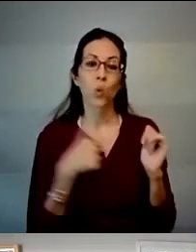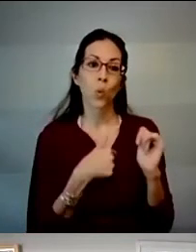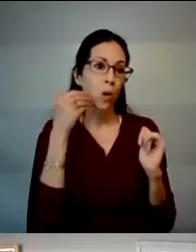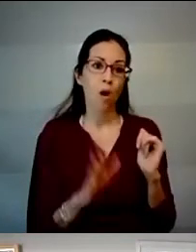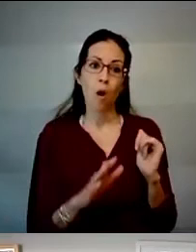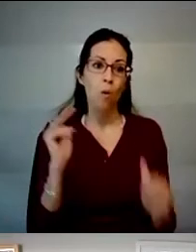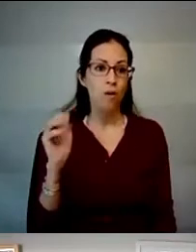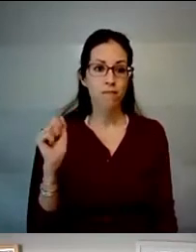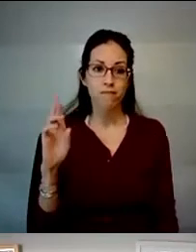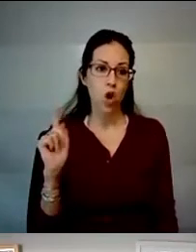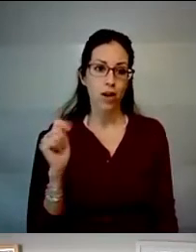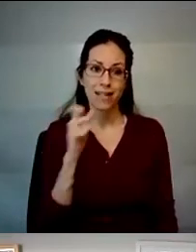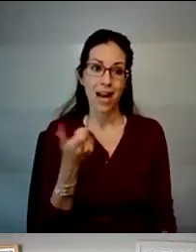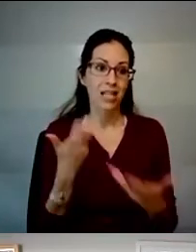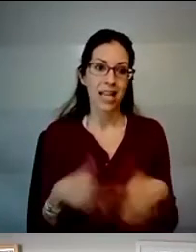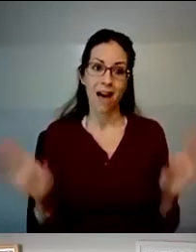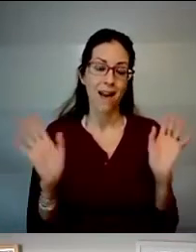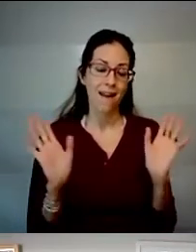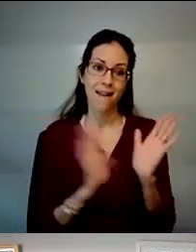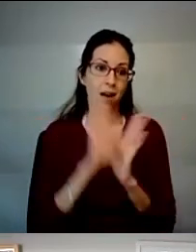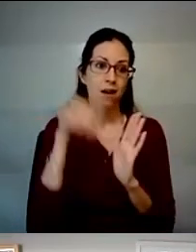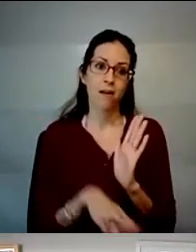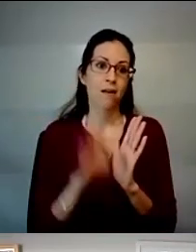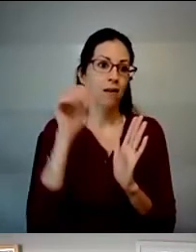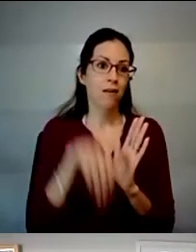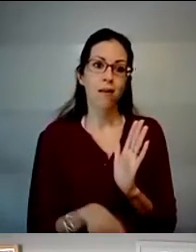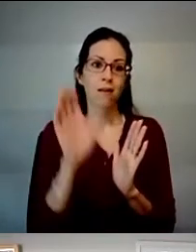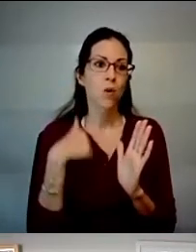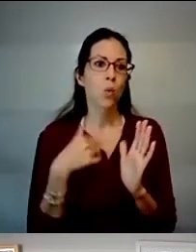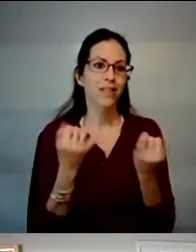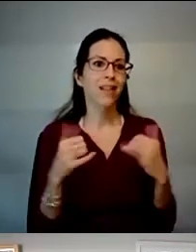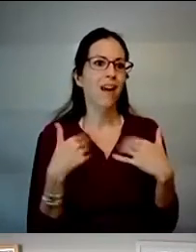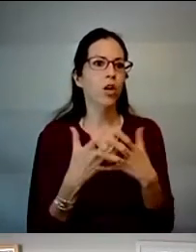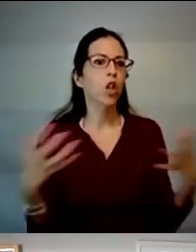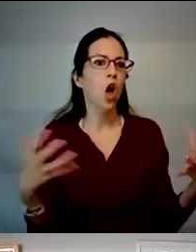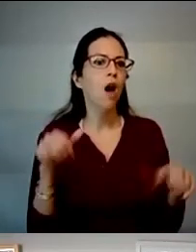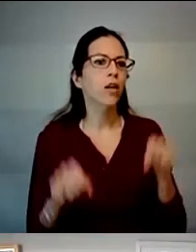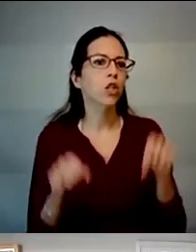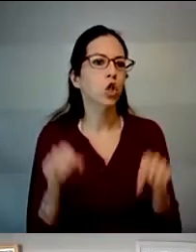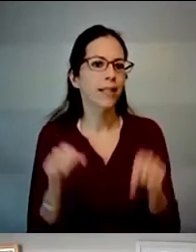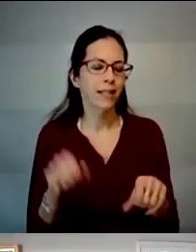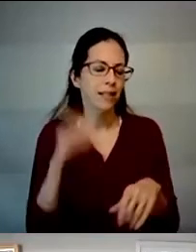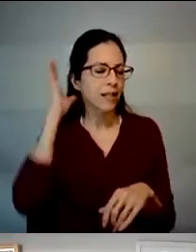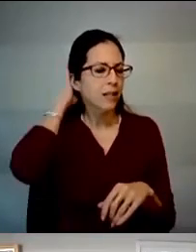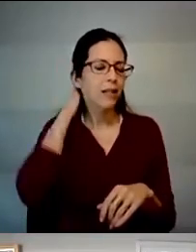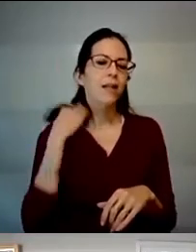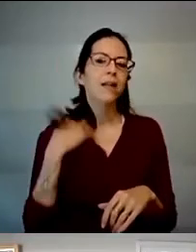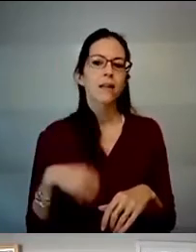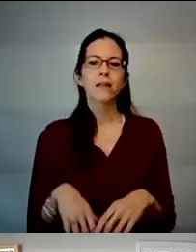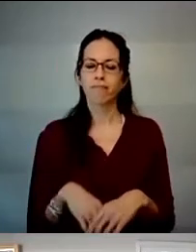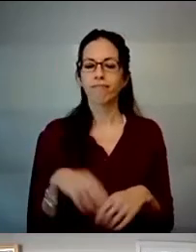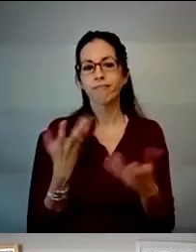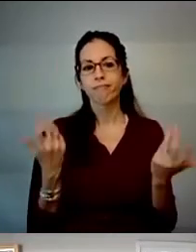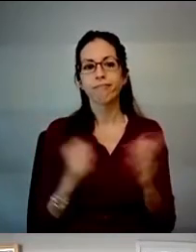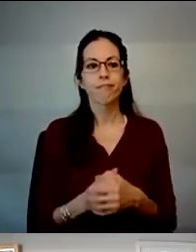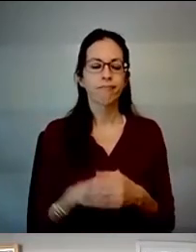done decently, but as you look forward, there's just a lot of market uncertainty and a lot of uncertainty in the market.